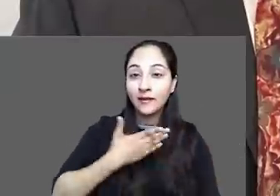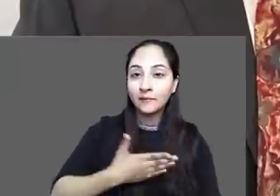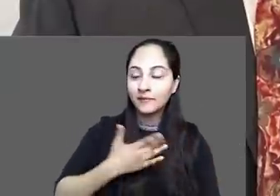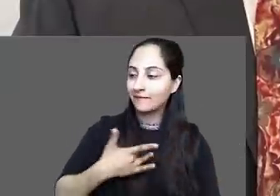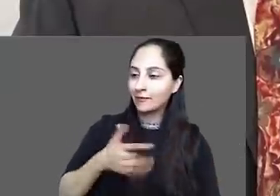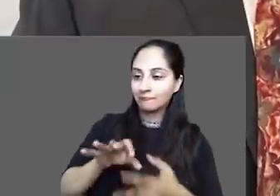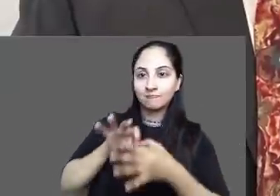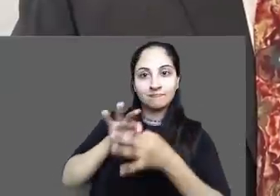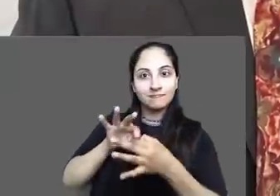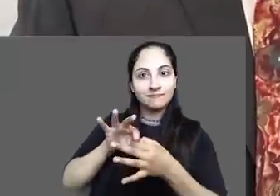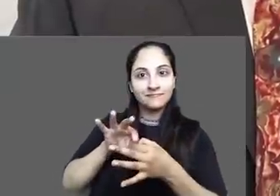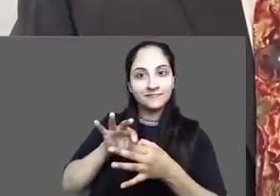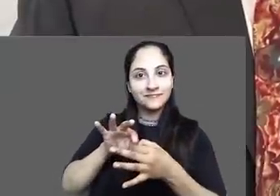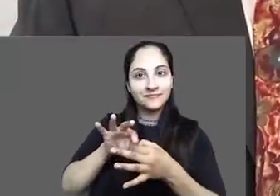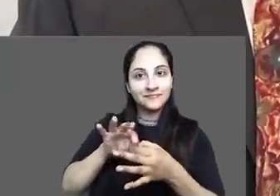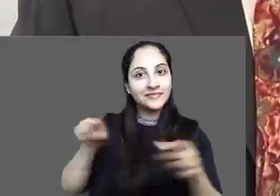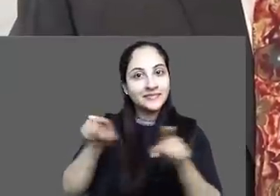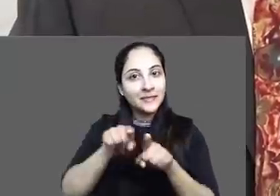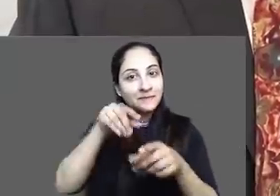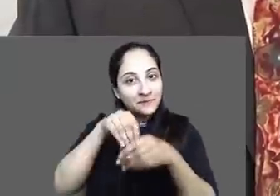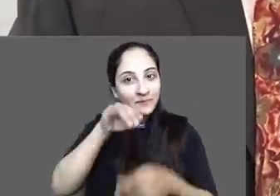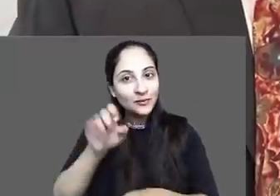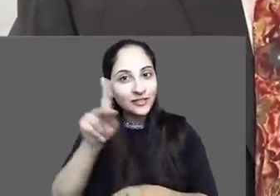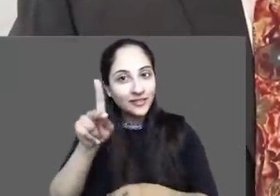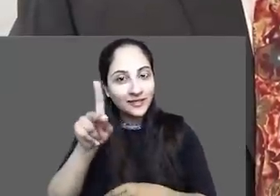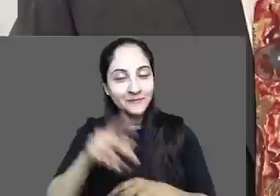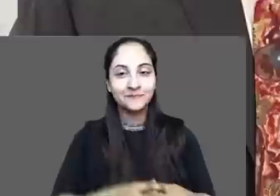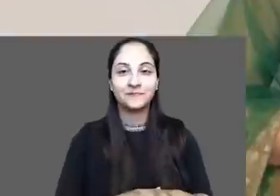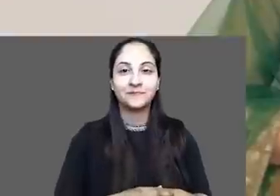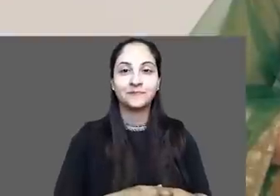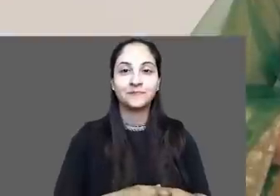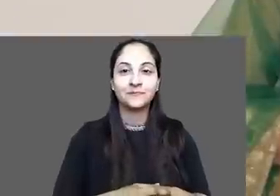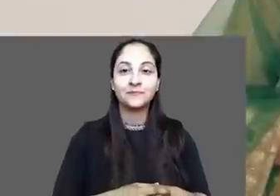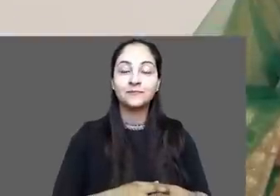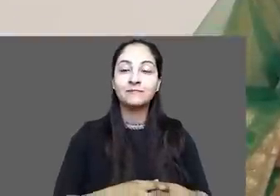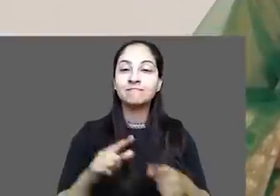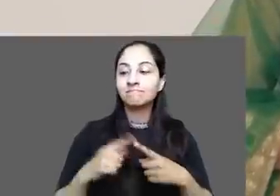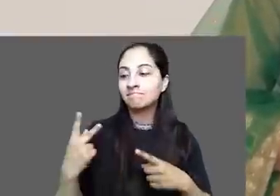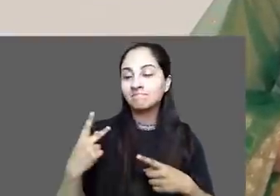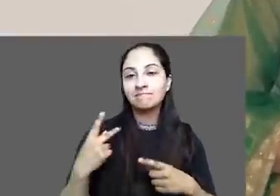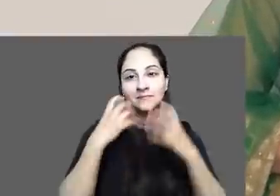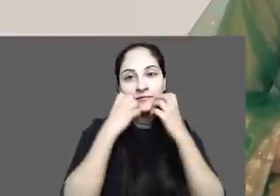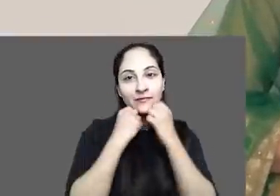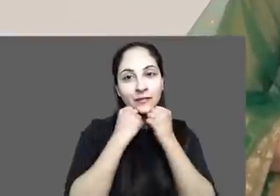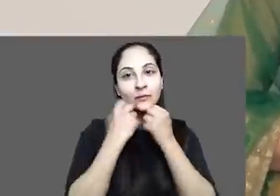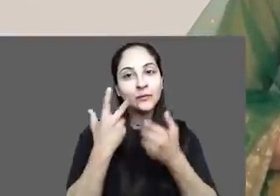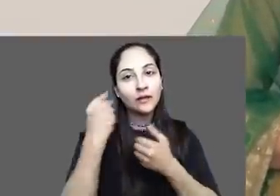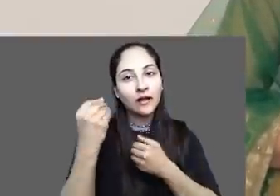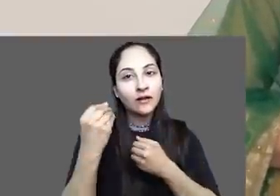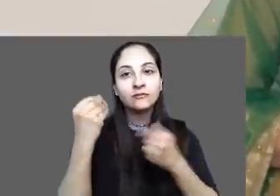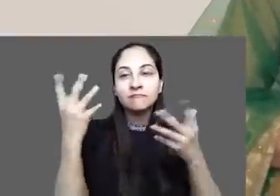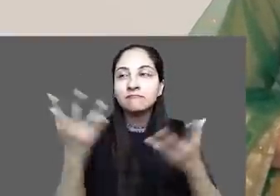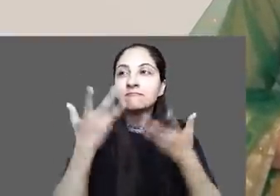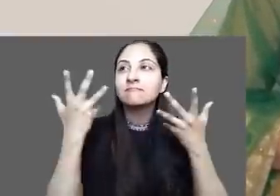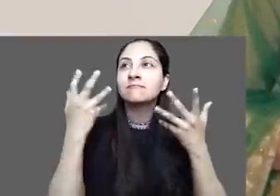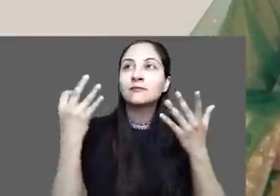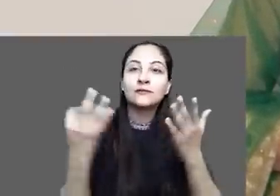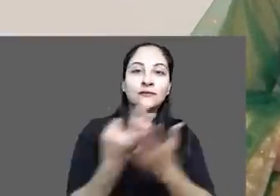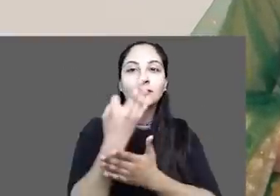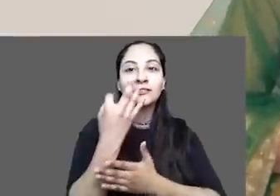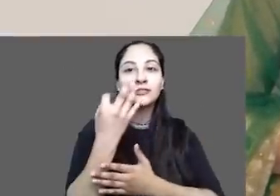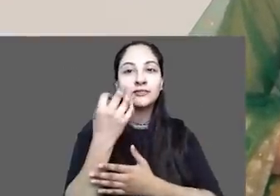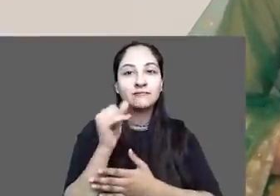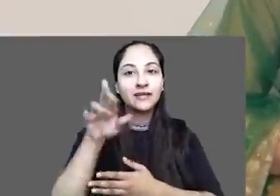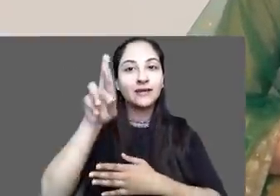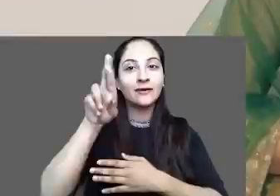so happy. She said that she felt that she was in Jamaat Khana. A story from the pandemic that was memorable to us